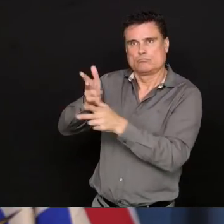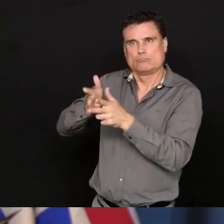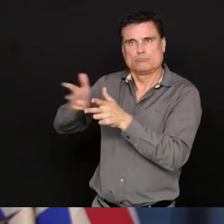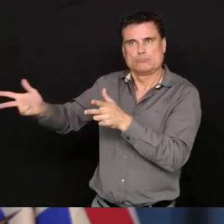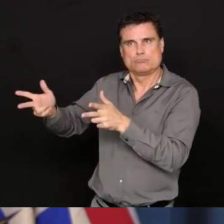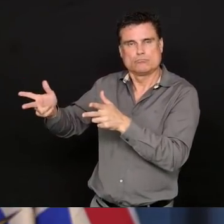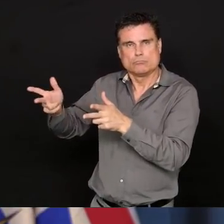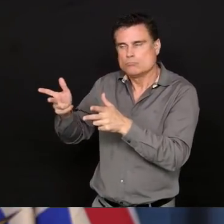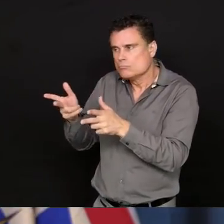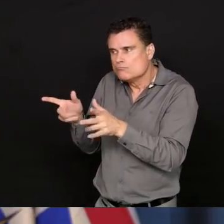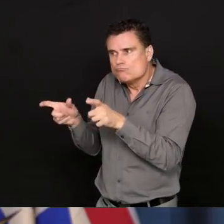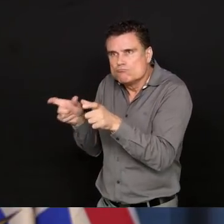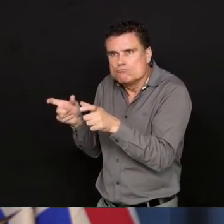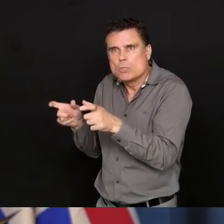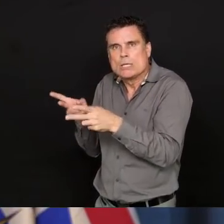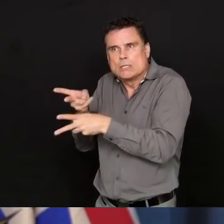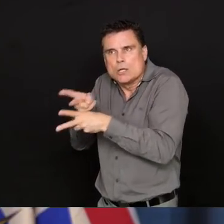we have